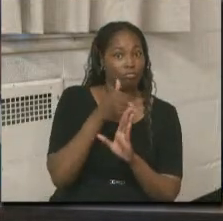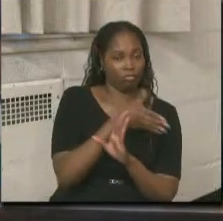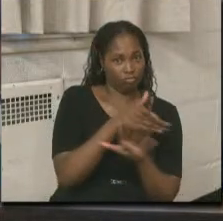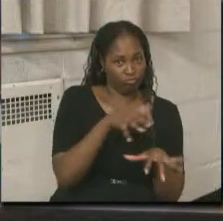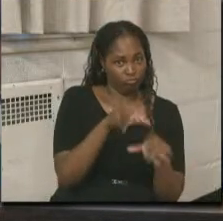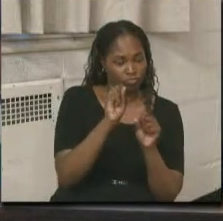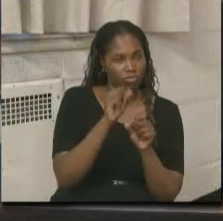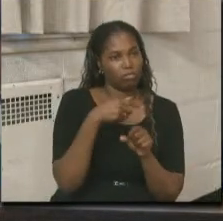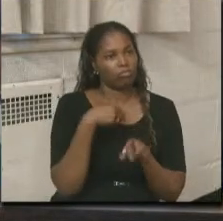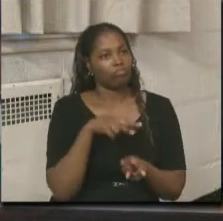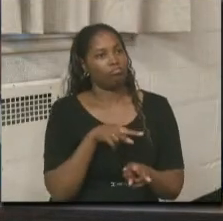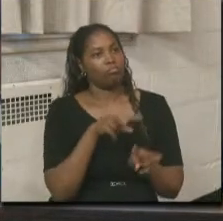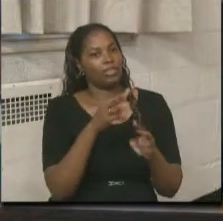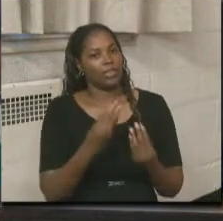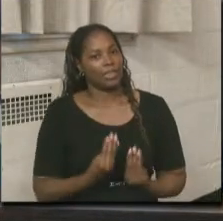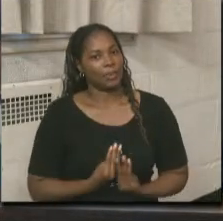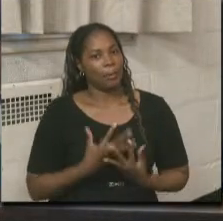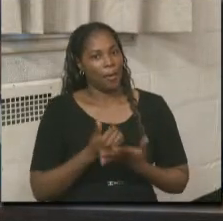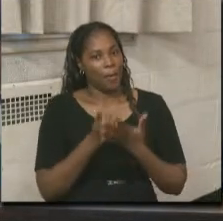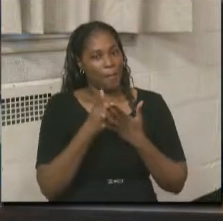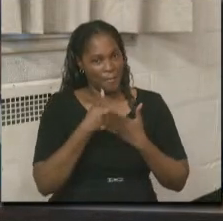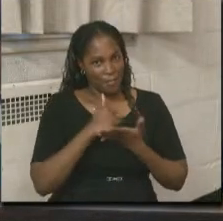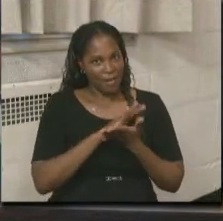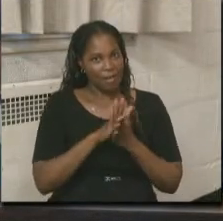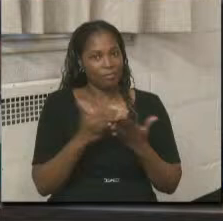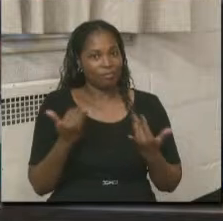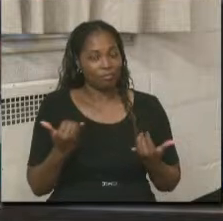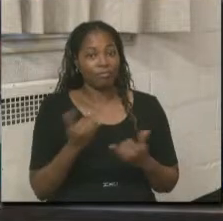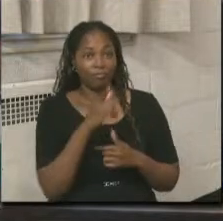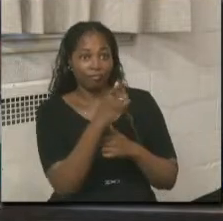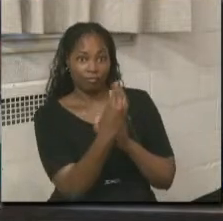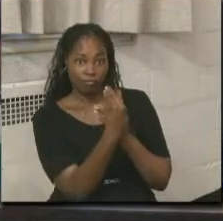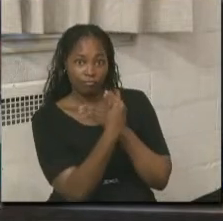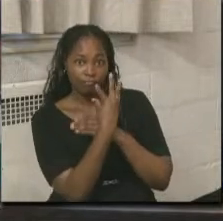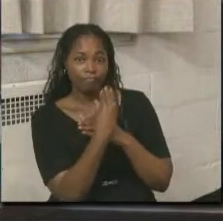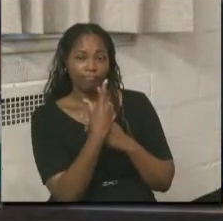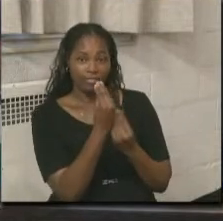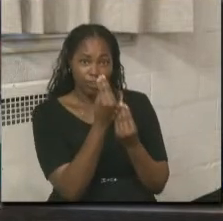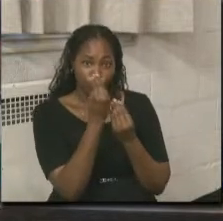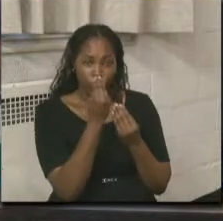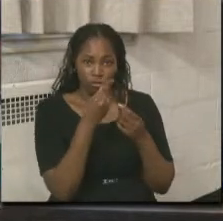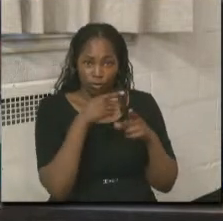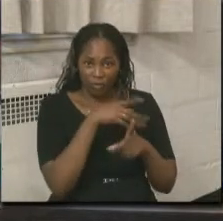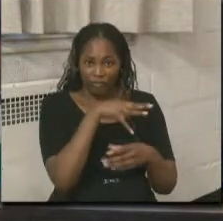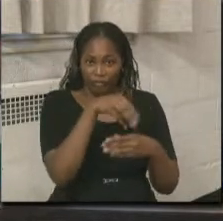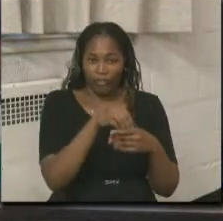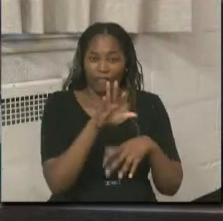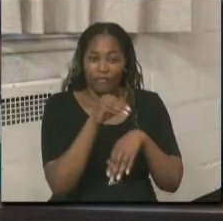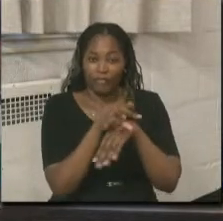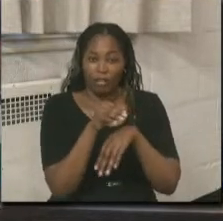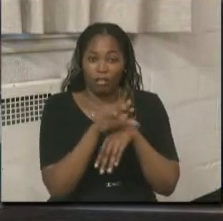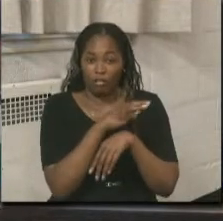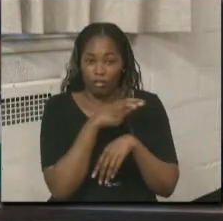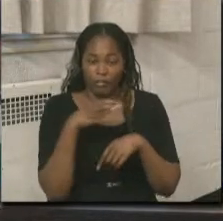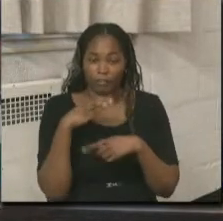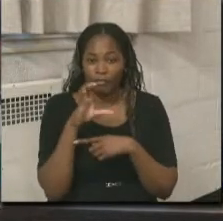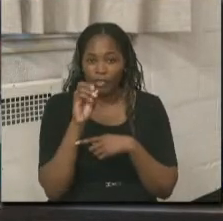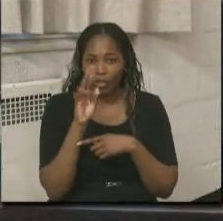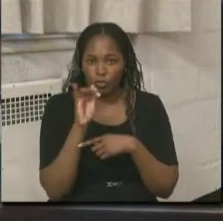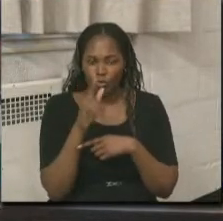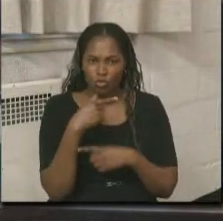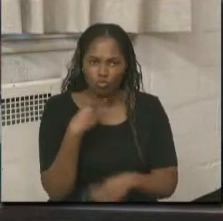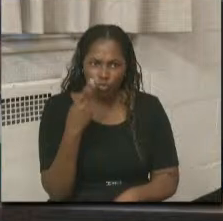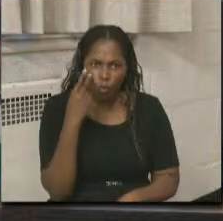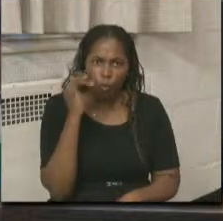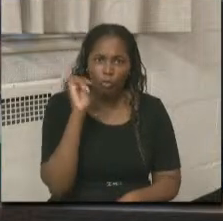where I am now. And with his leadership and serving on his advisory council for 2 years, I was able to see how effective a student member of the board